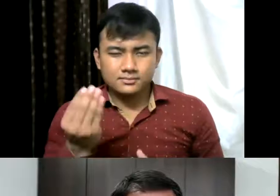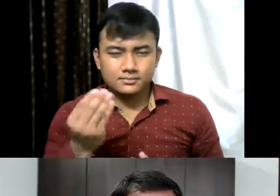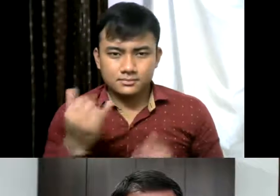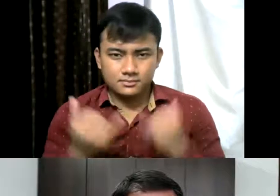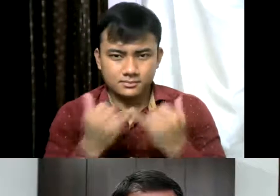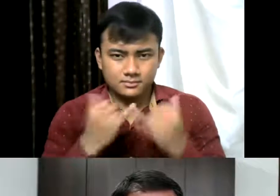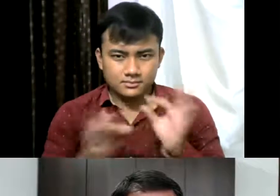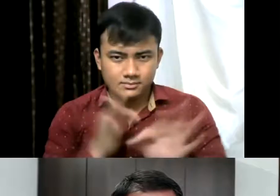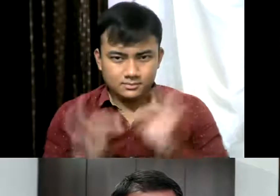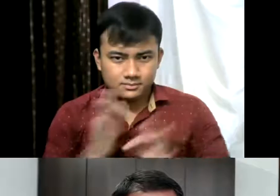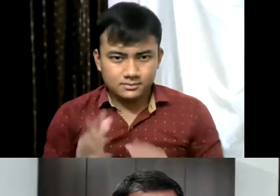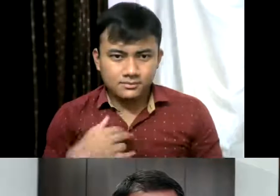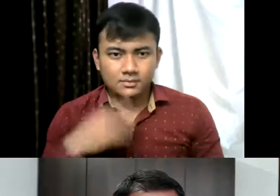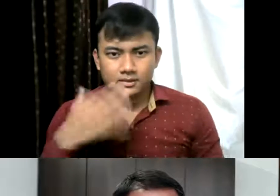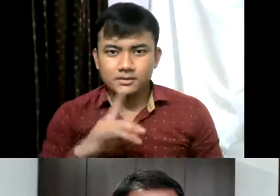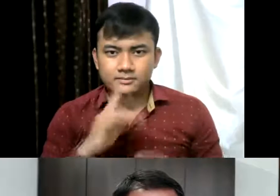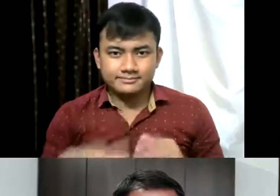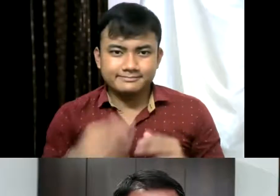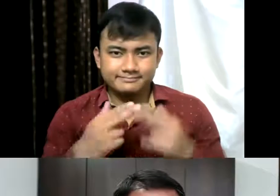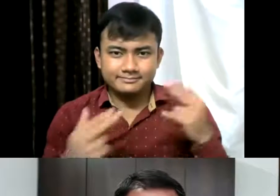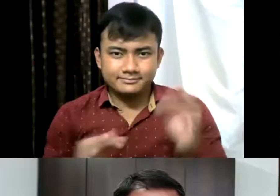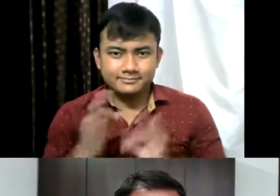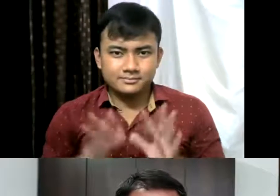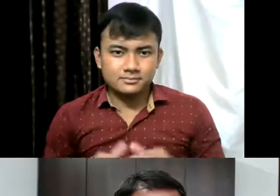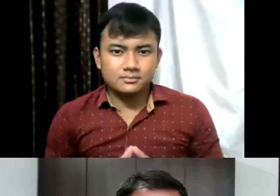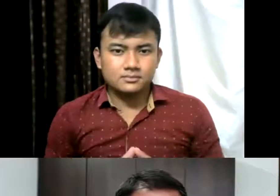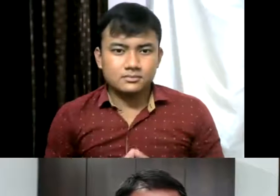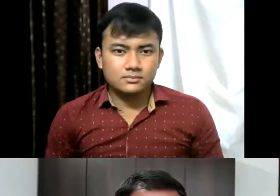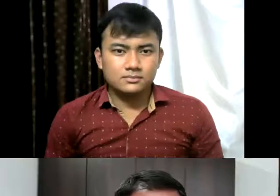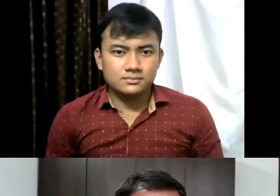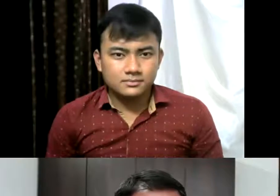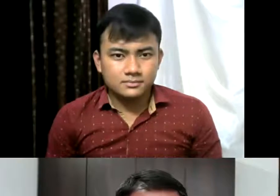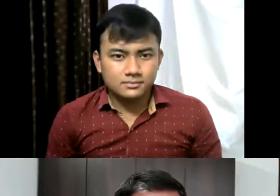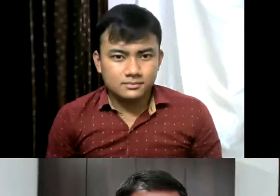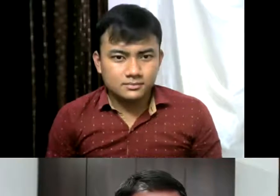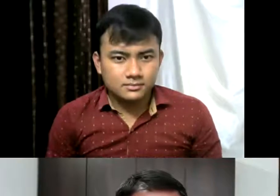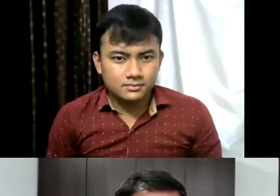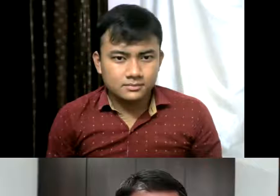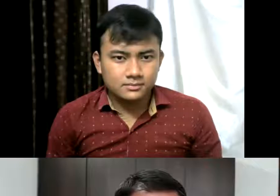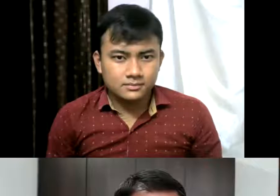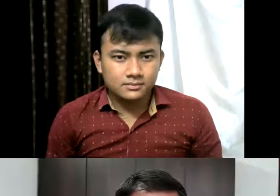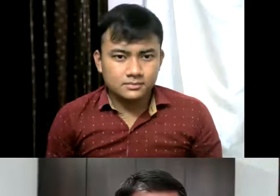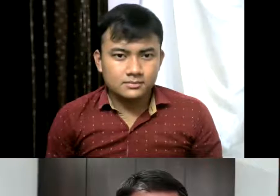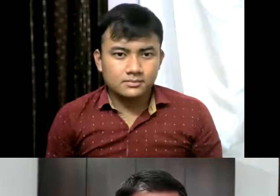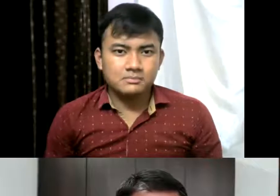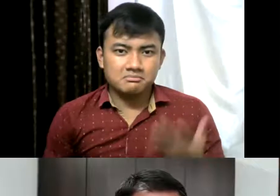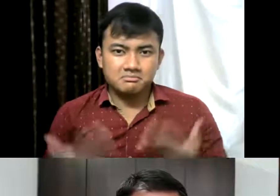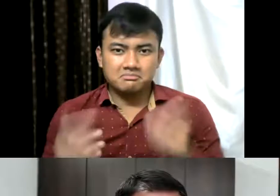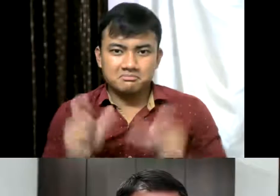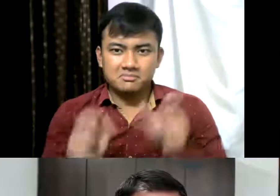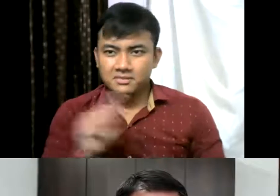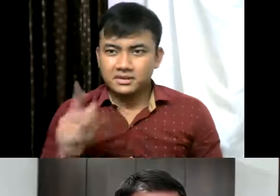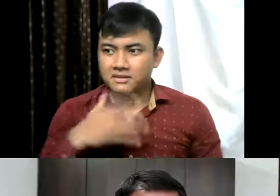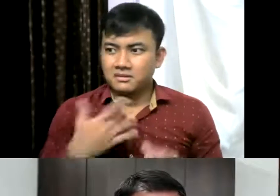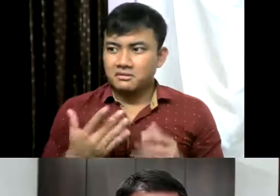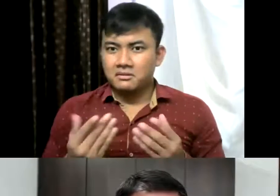should stop because I end up taking a lot of space, I feel. I think all Dalit Bahujan people feel that we are taking over a lot of spaces